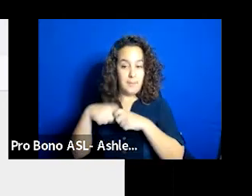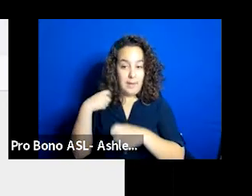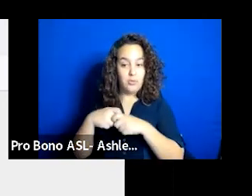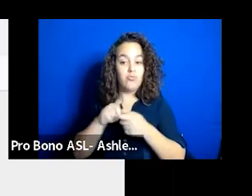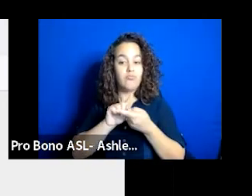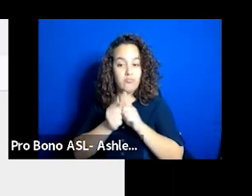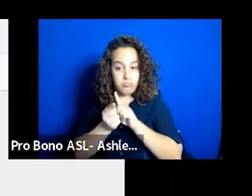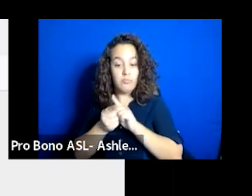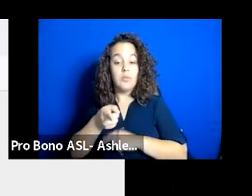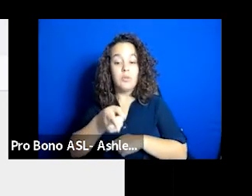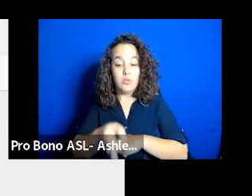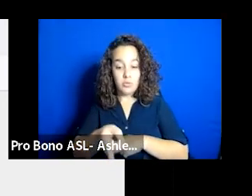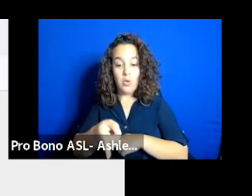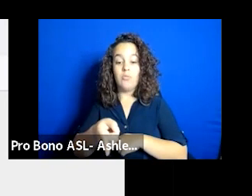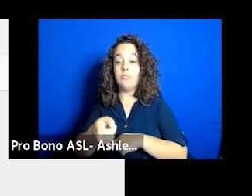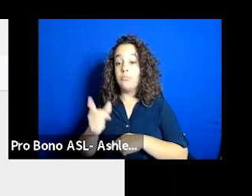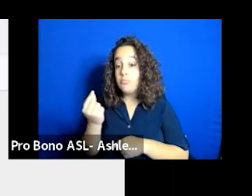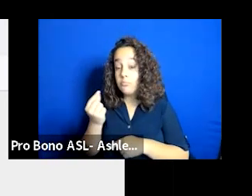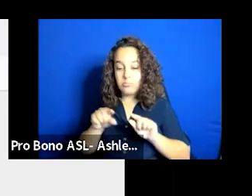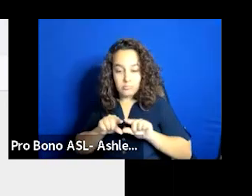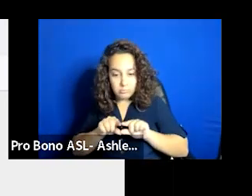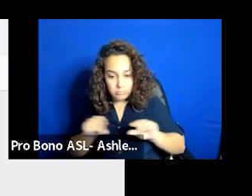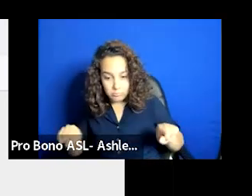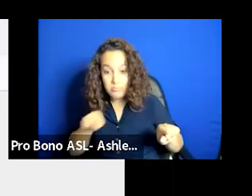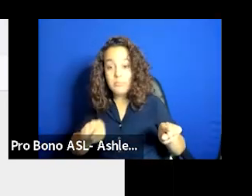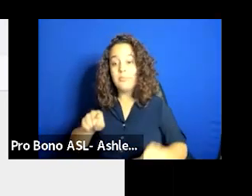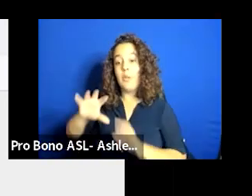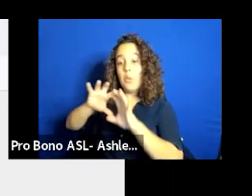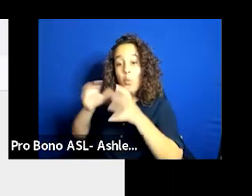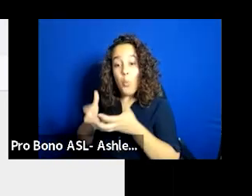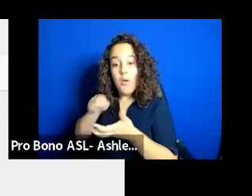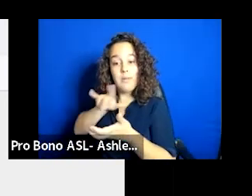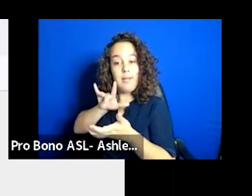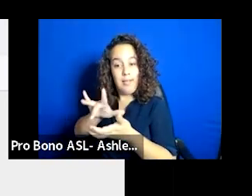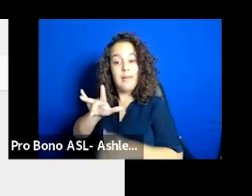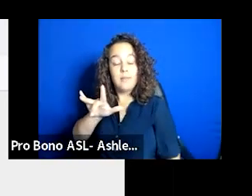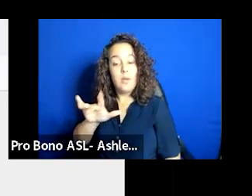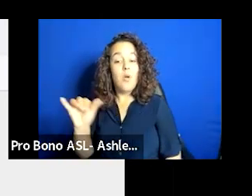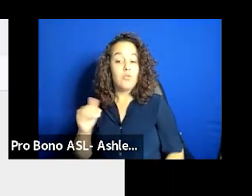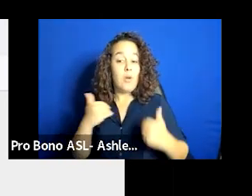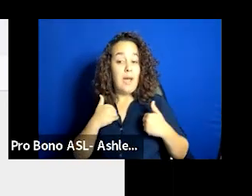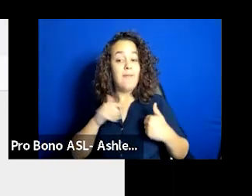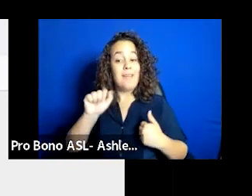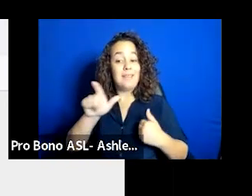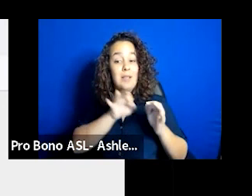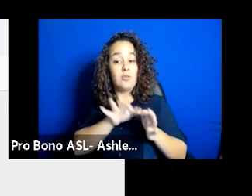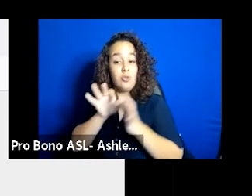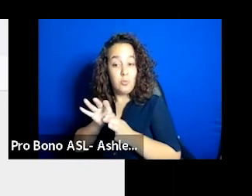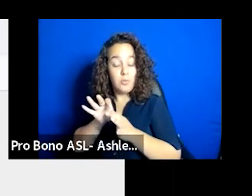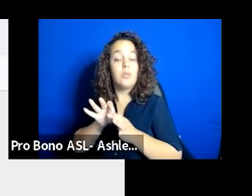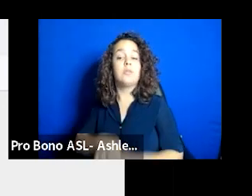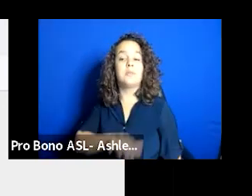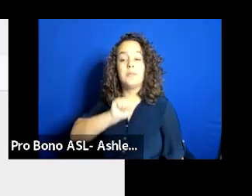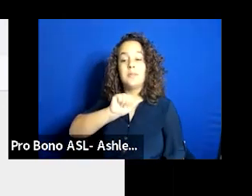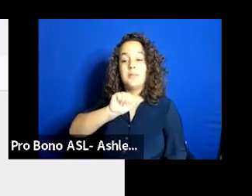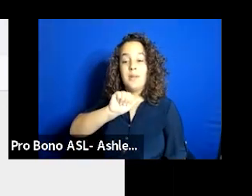screen. ASL is also being provided, and our team of interpreters are Selena Flowers and Ashley Rodriguez.